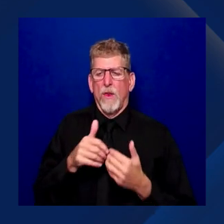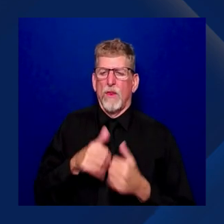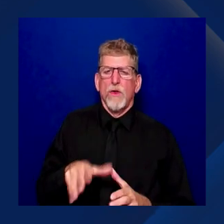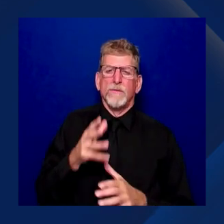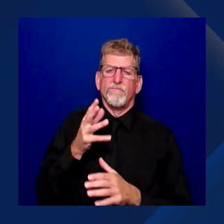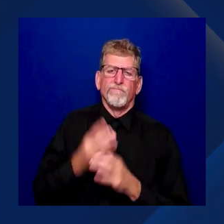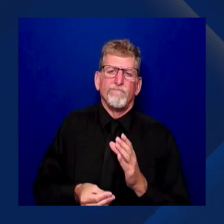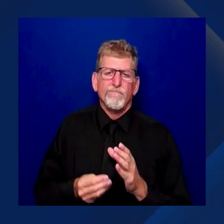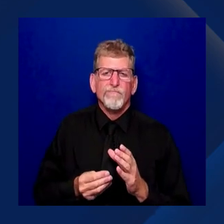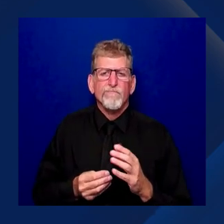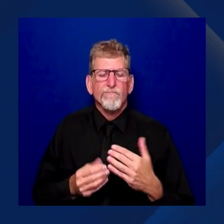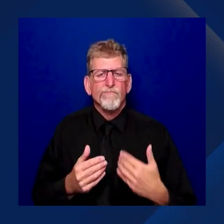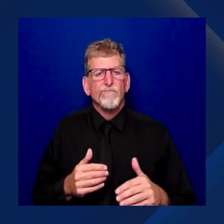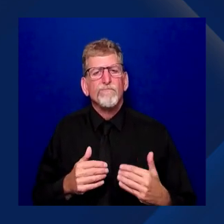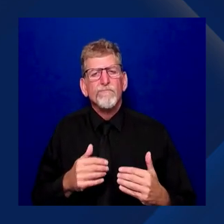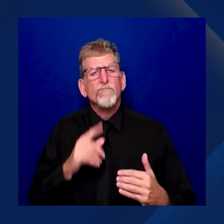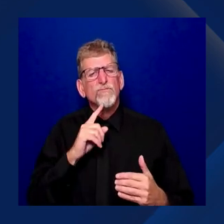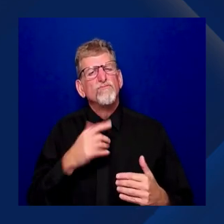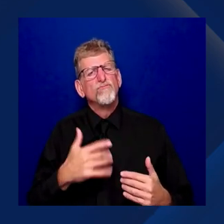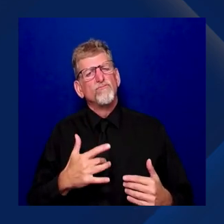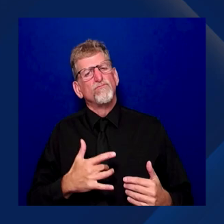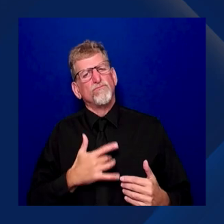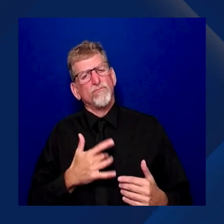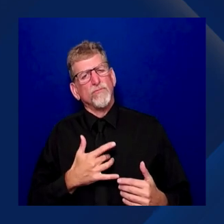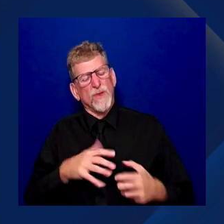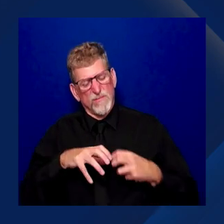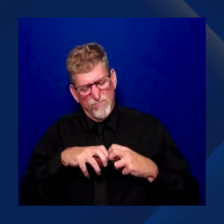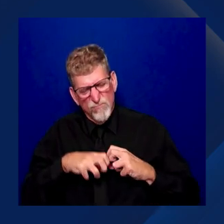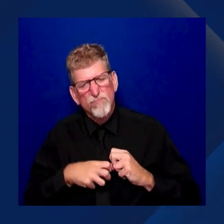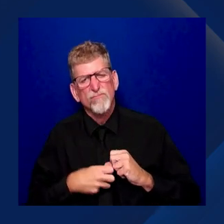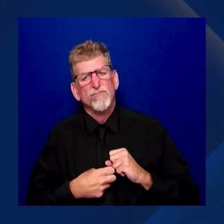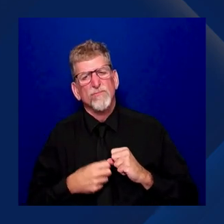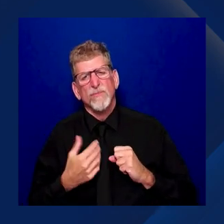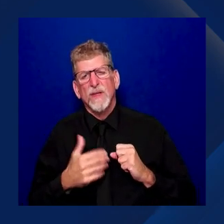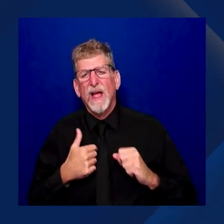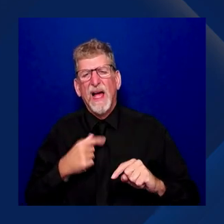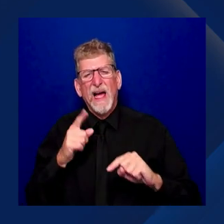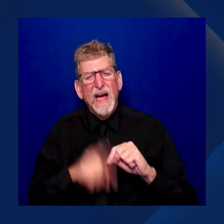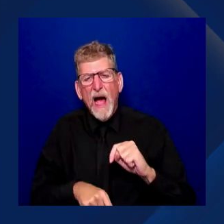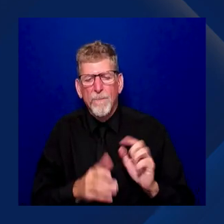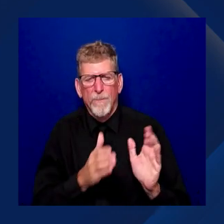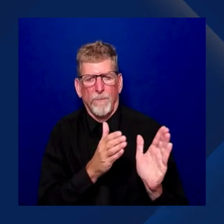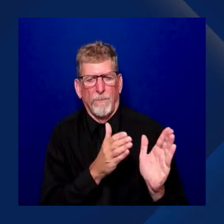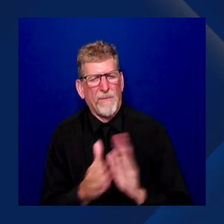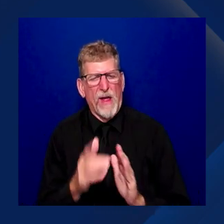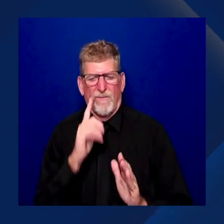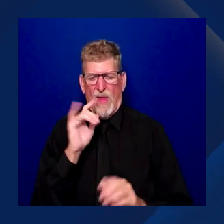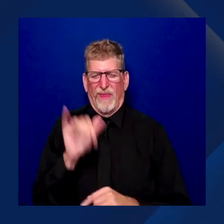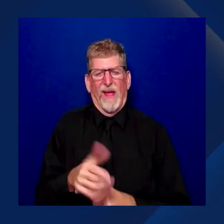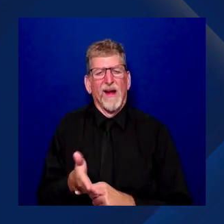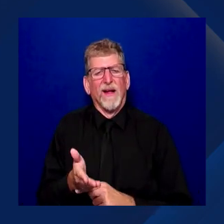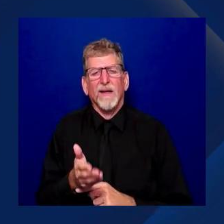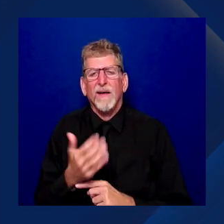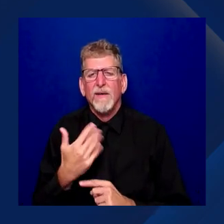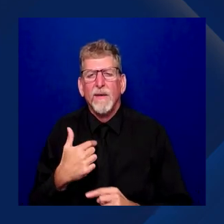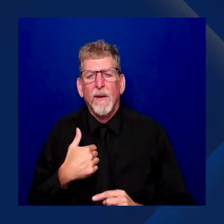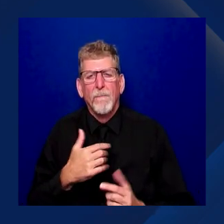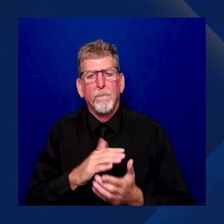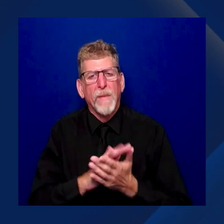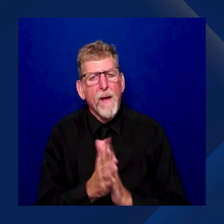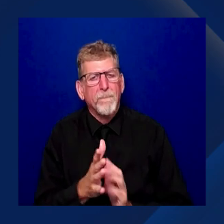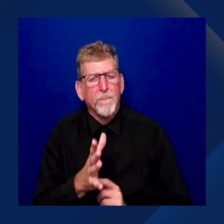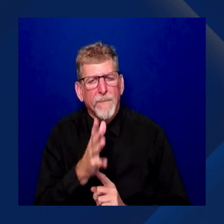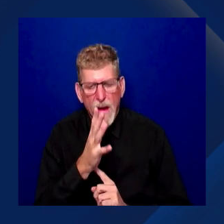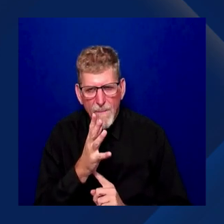it devastating, but there's nothing that can prepare you to be a mom with empty arms. Being in a hospital with other babies that